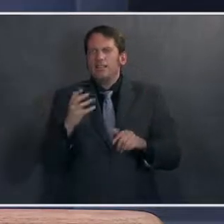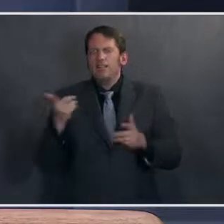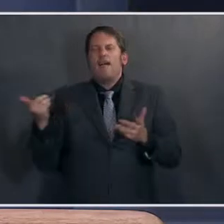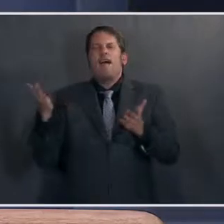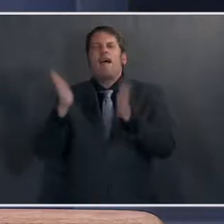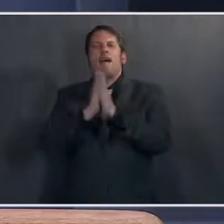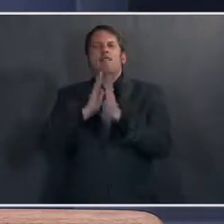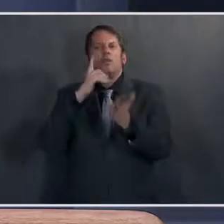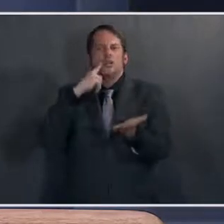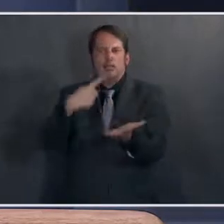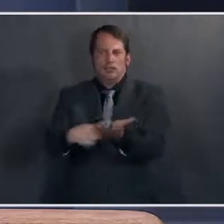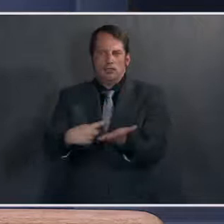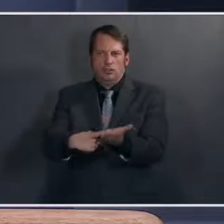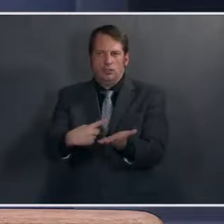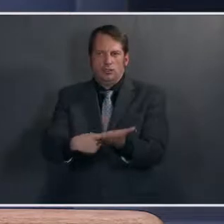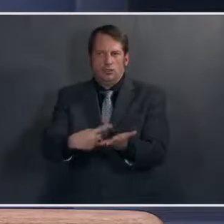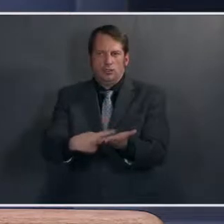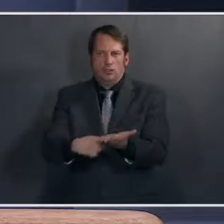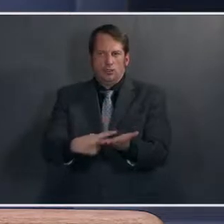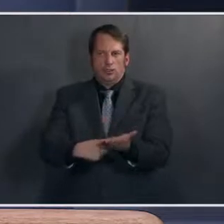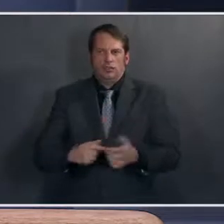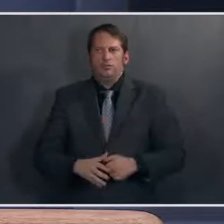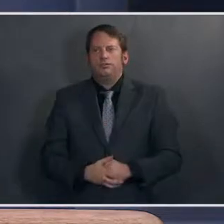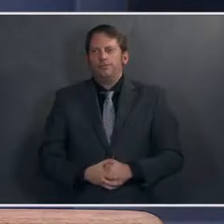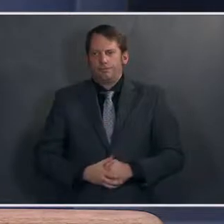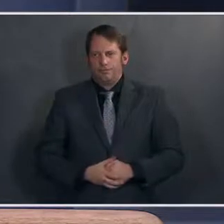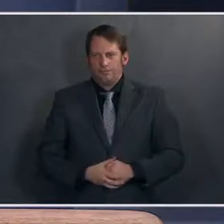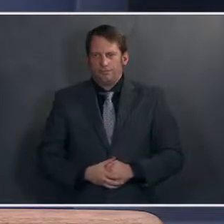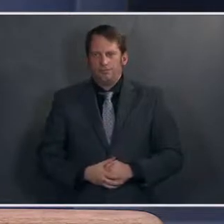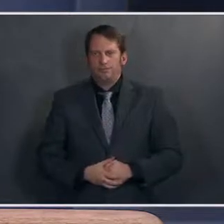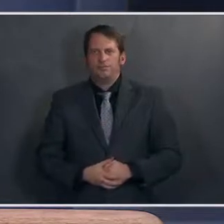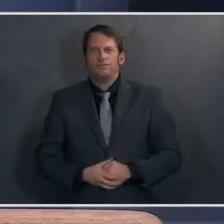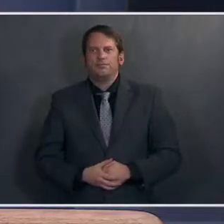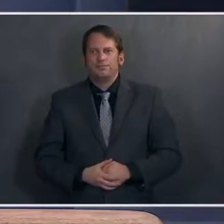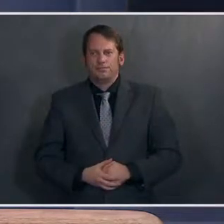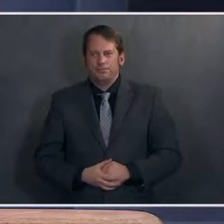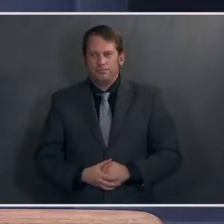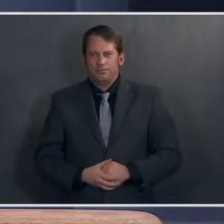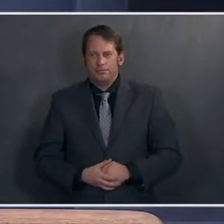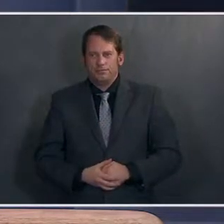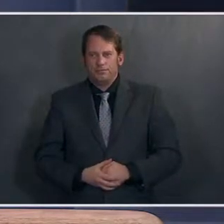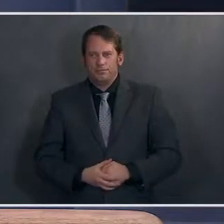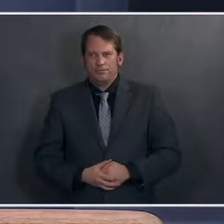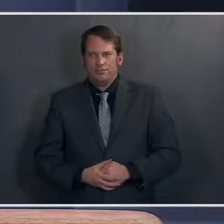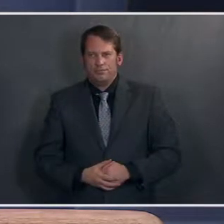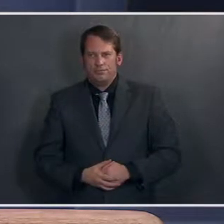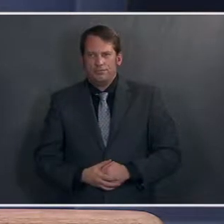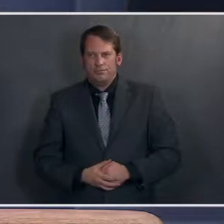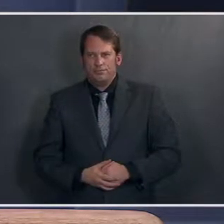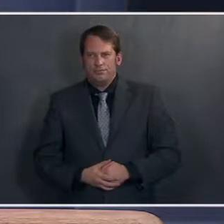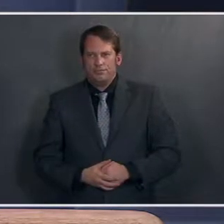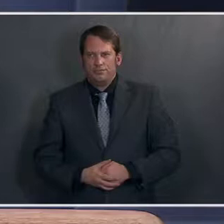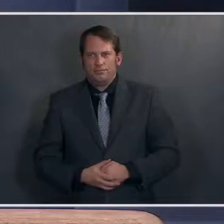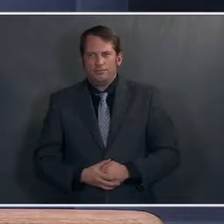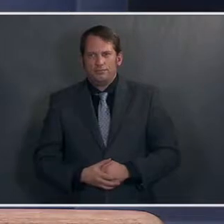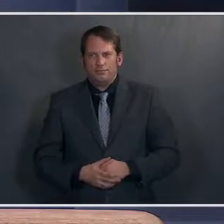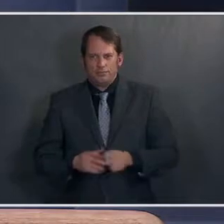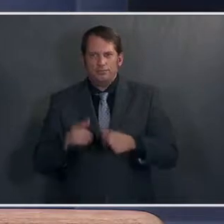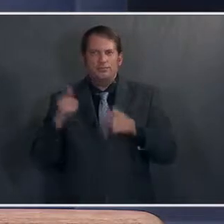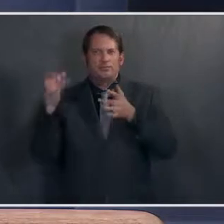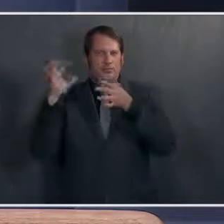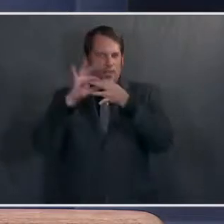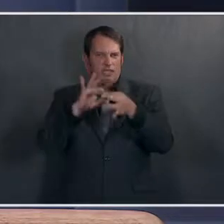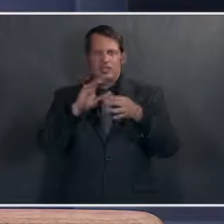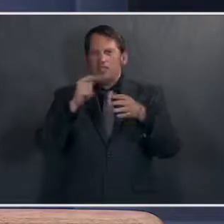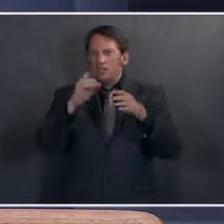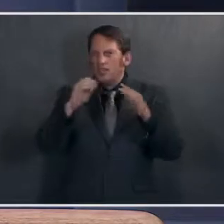volatility in financial markets and whether recent activities are consistent with investor protection and fair and efficient markets. That will be the focus of the meeting,